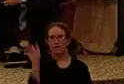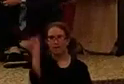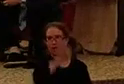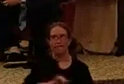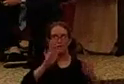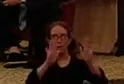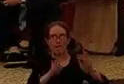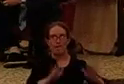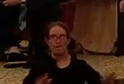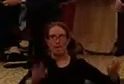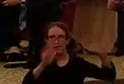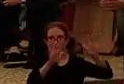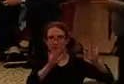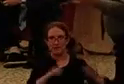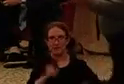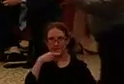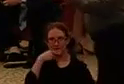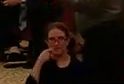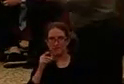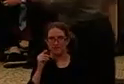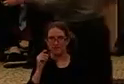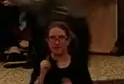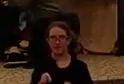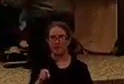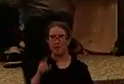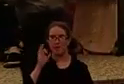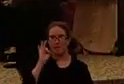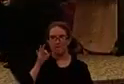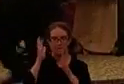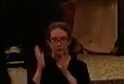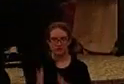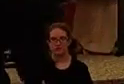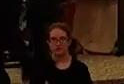mercy, sent an old preacher by there.